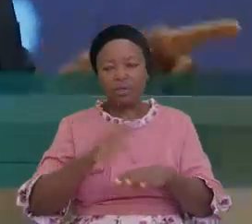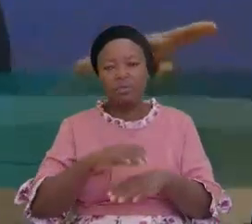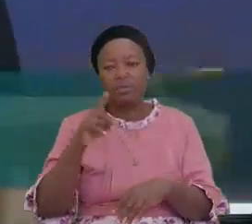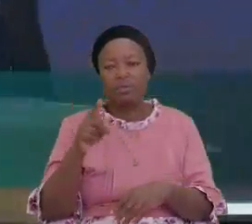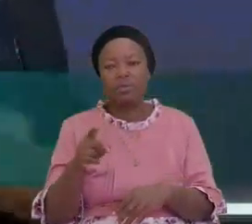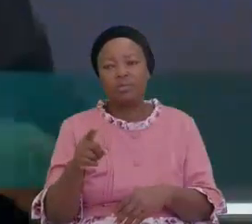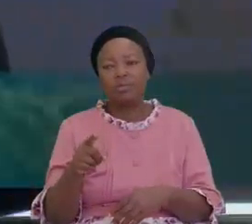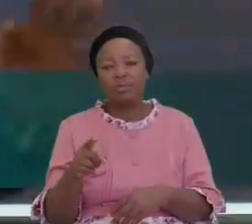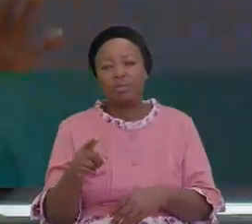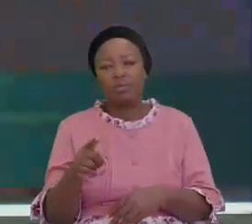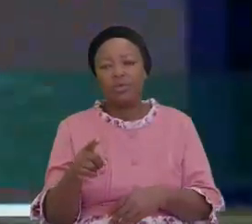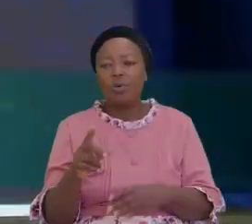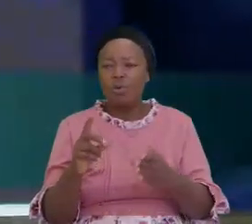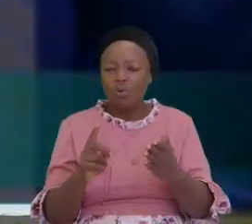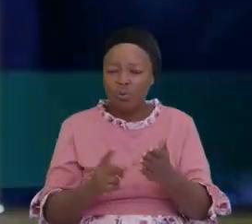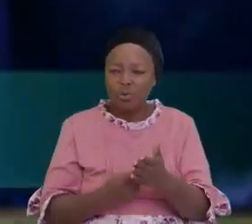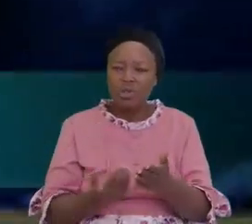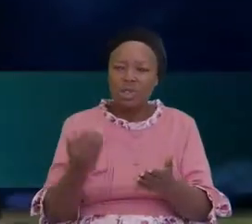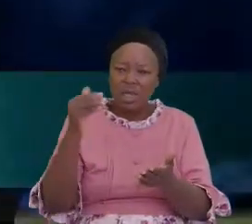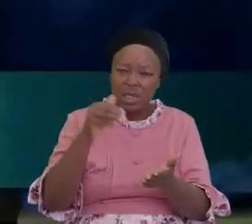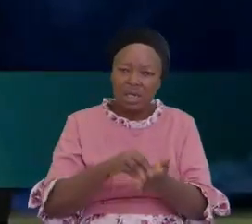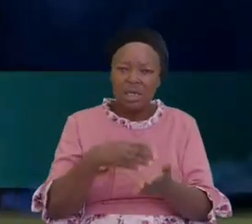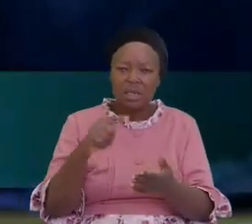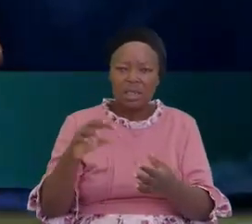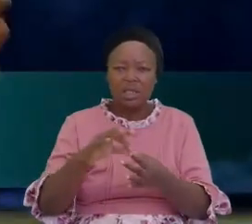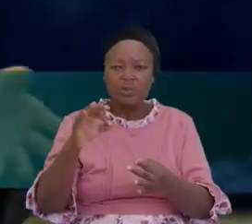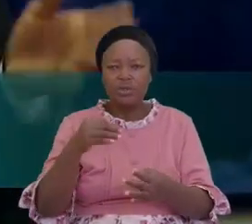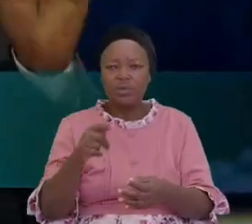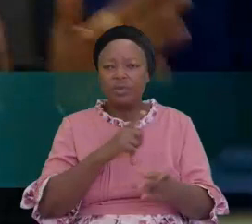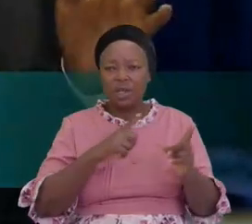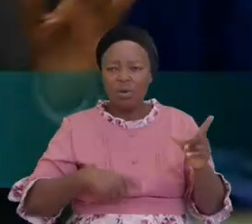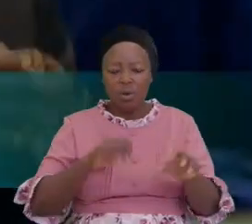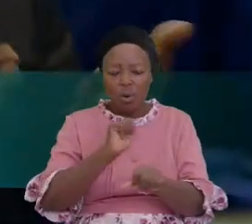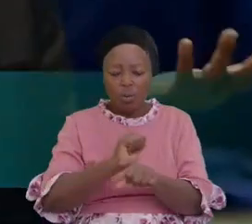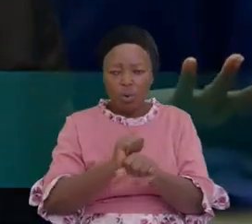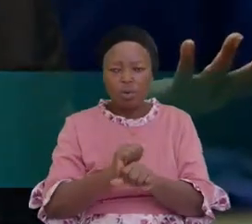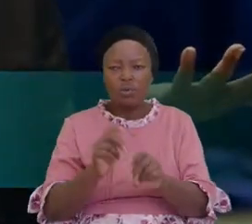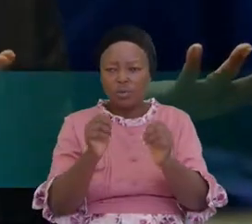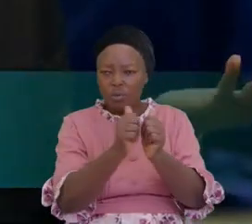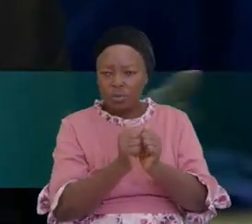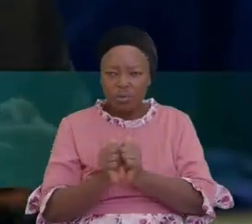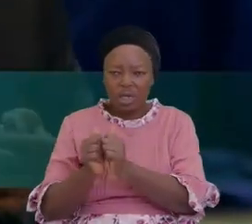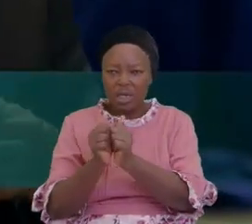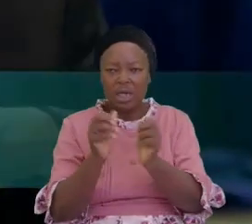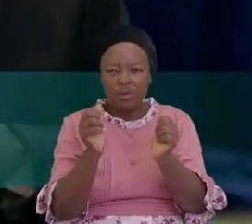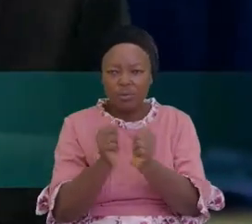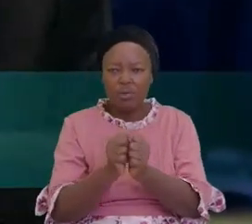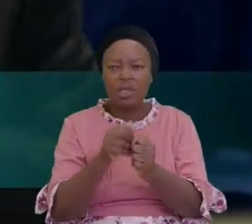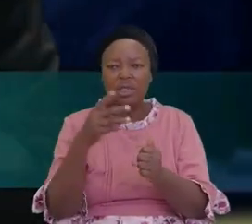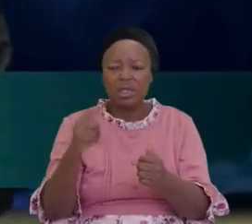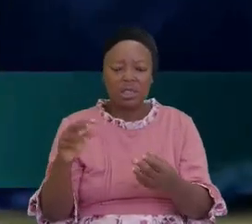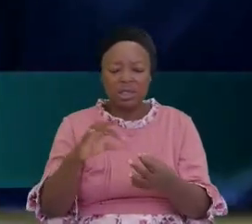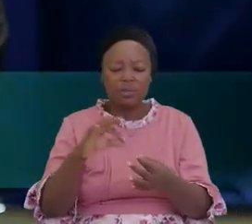Once again, the spirit of the Lord walks along with the scriptures from the Lord.